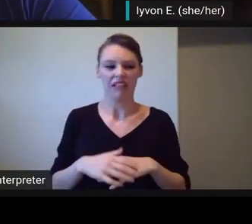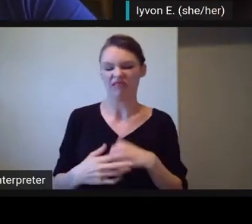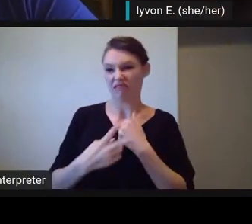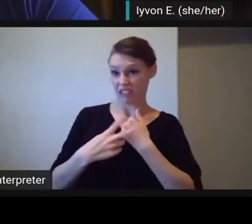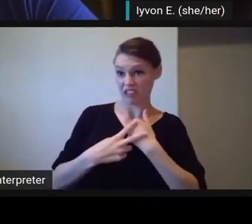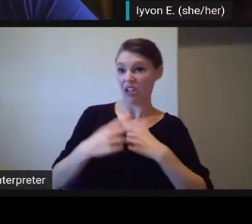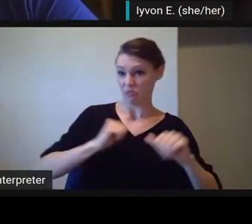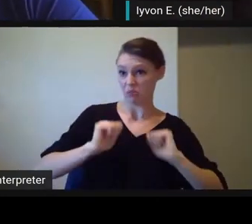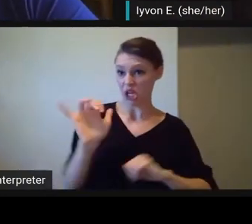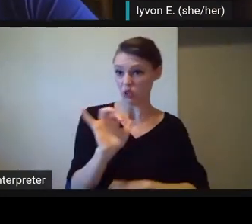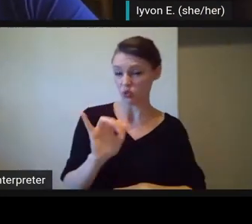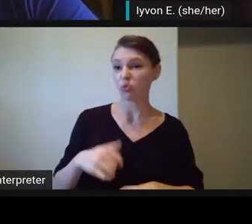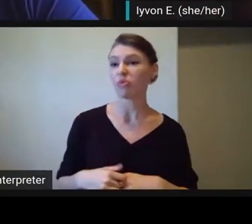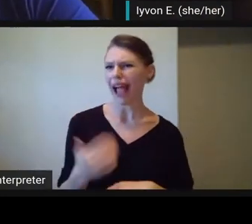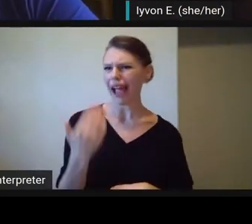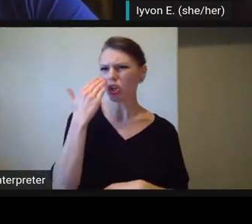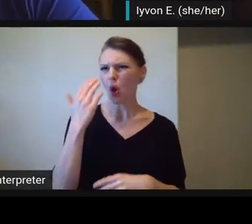talk to the playwright about it.